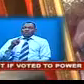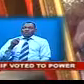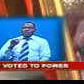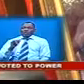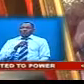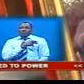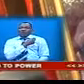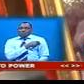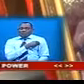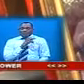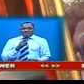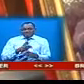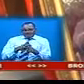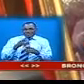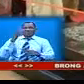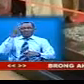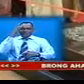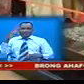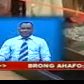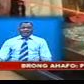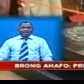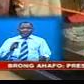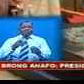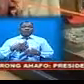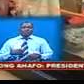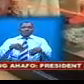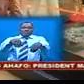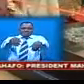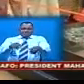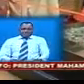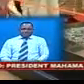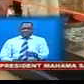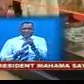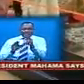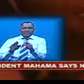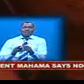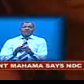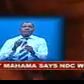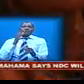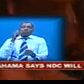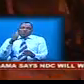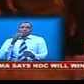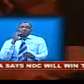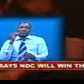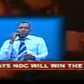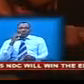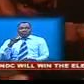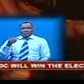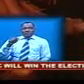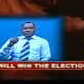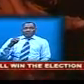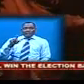Teaching Hospital after a short illness. His remains were interred at his private residence at Kapo in